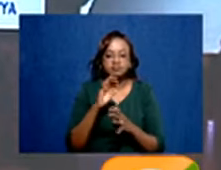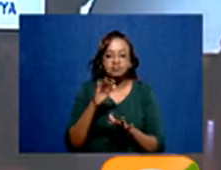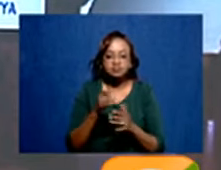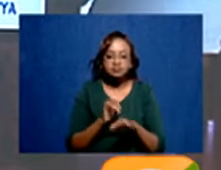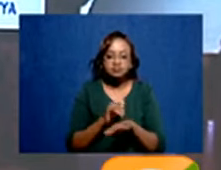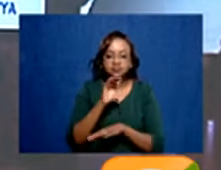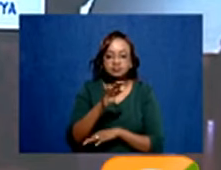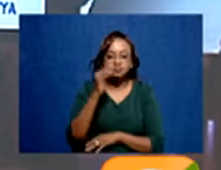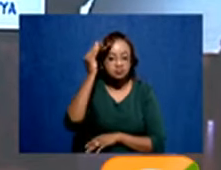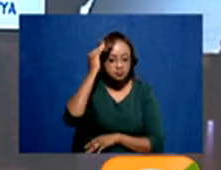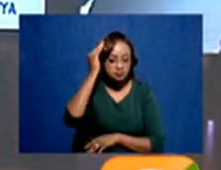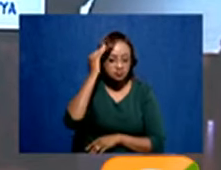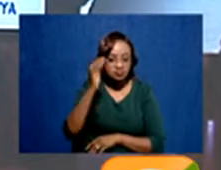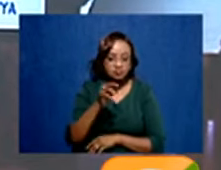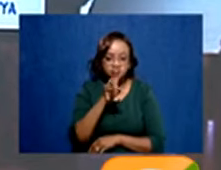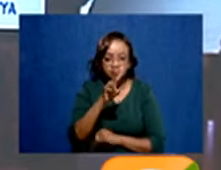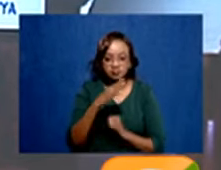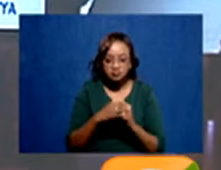word ELIMU to